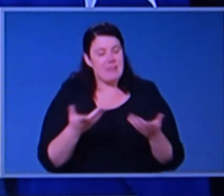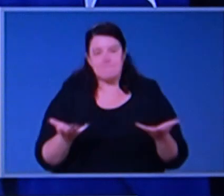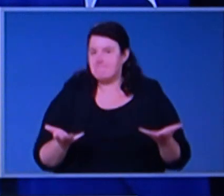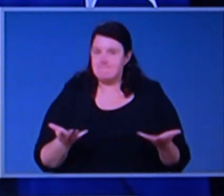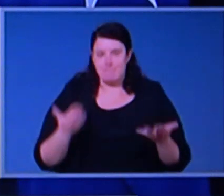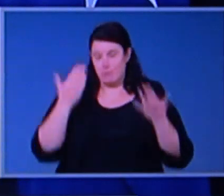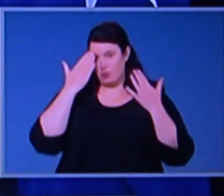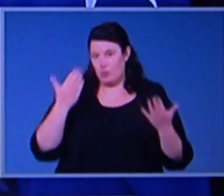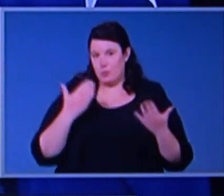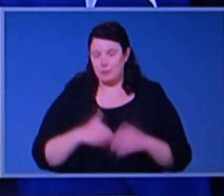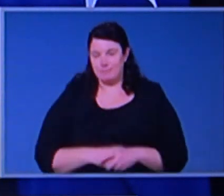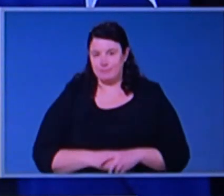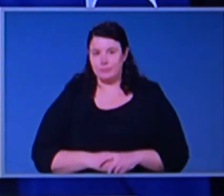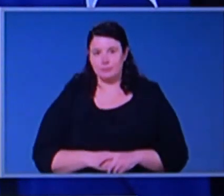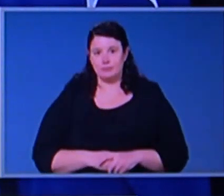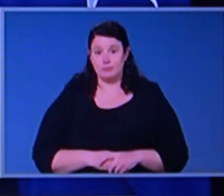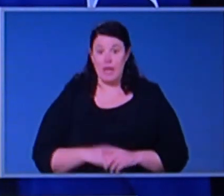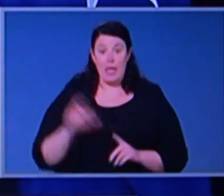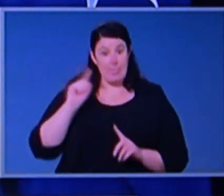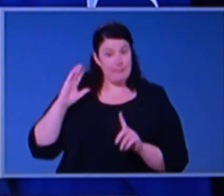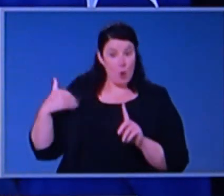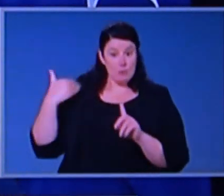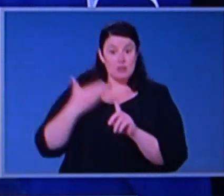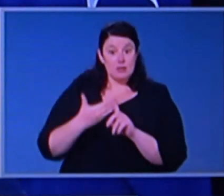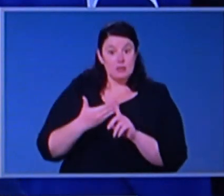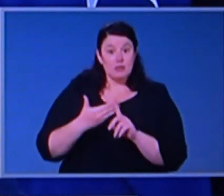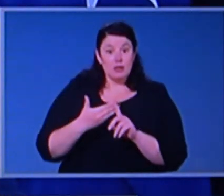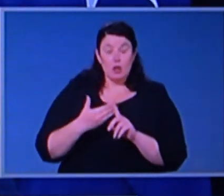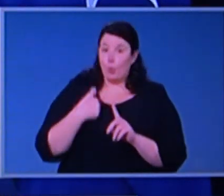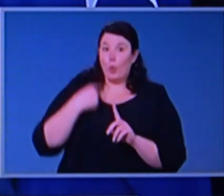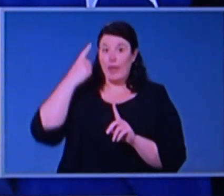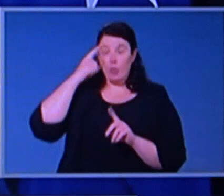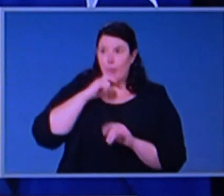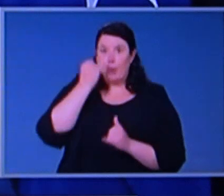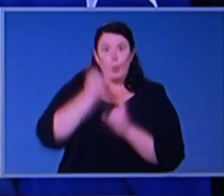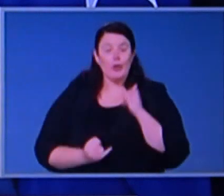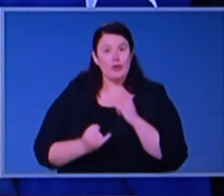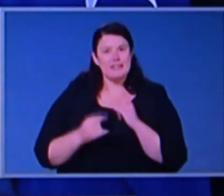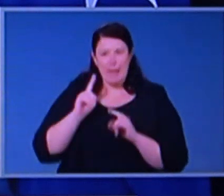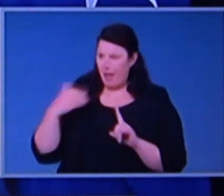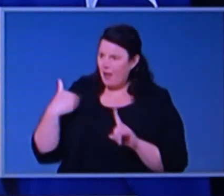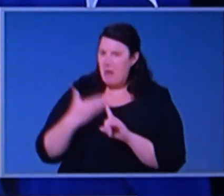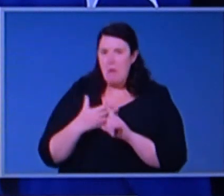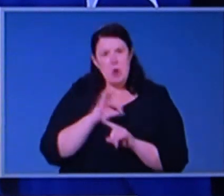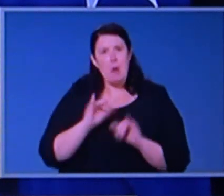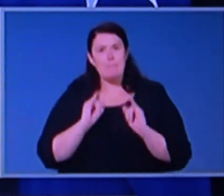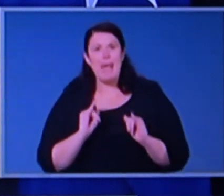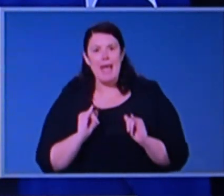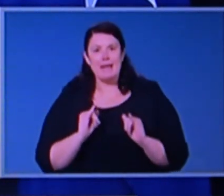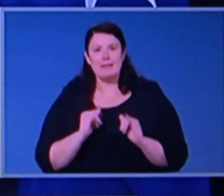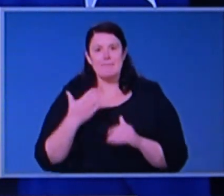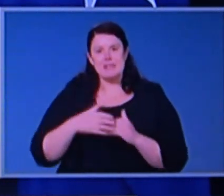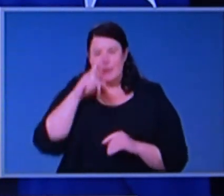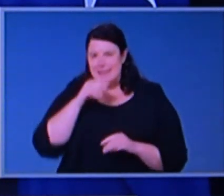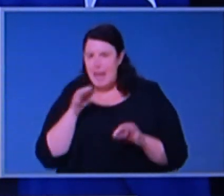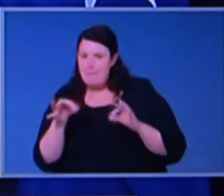making a lot of progress. Where we are right now is much more in advance of where we thought we would be, and that's good news. And that means we are able to take steps